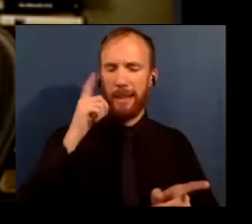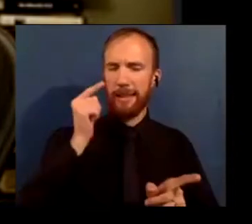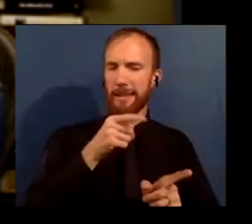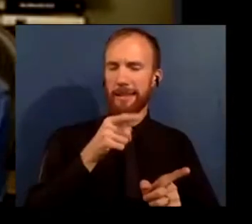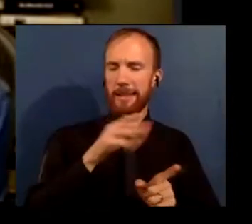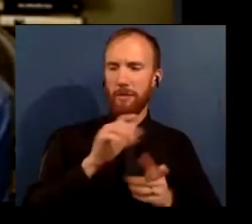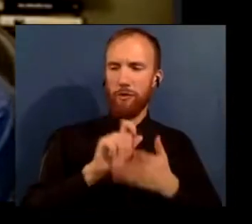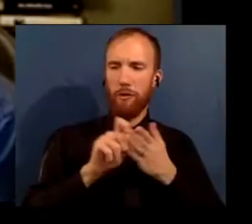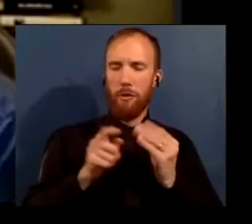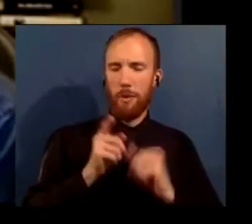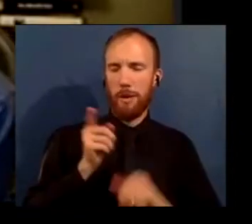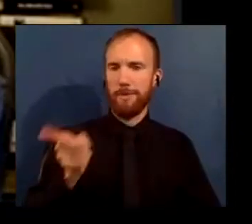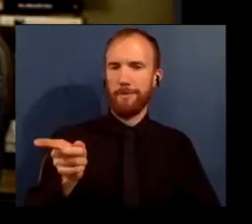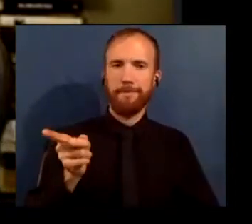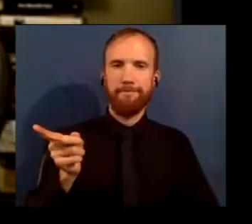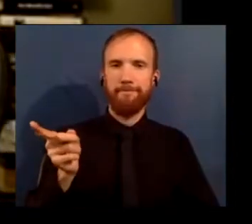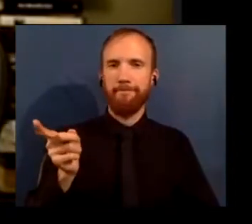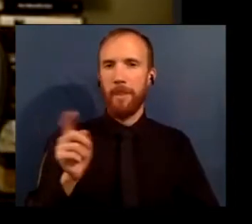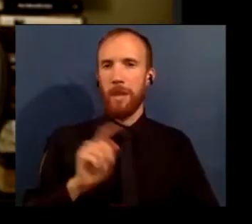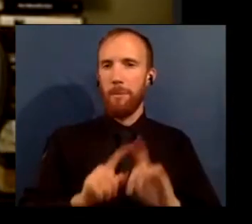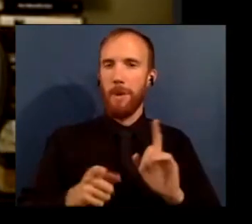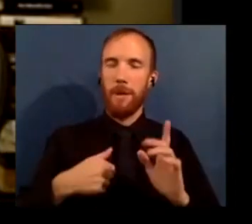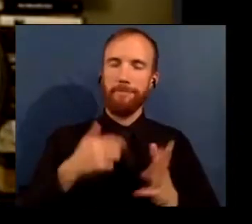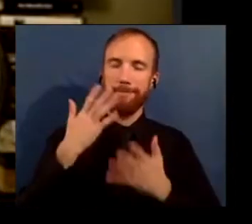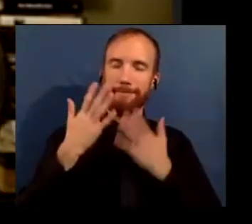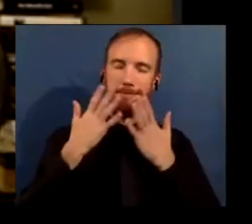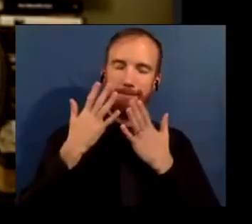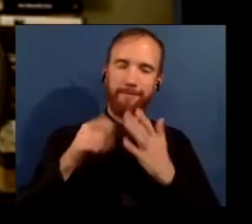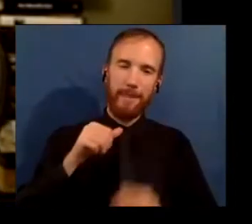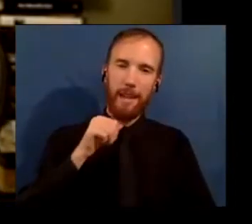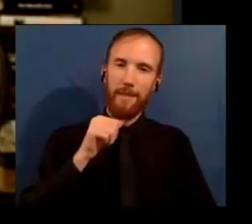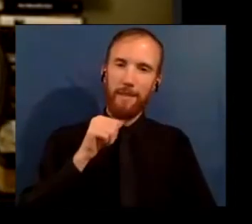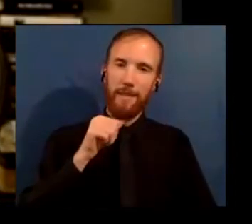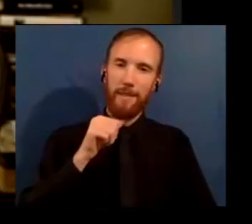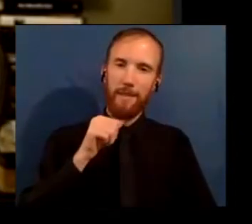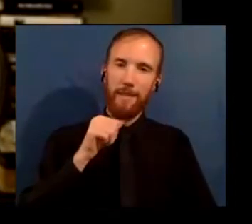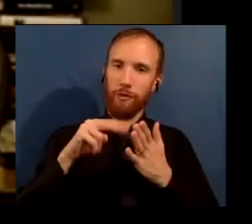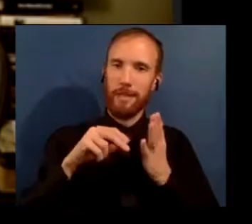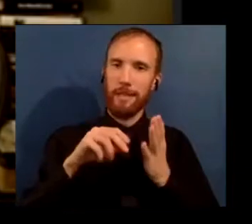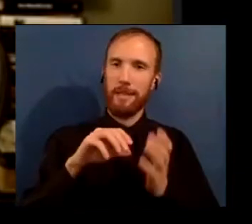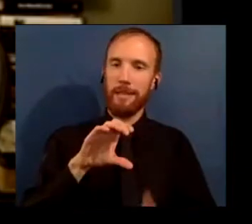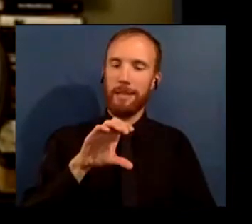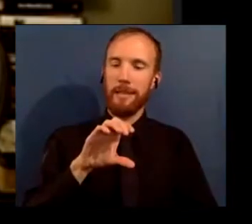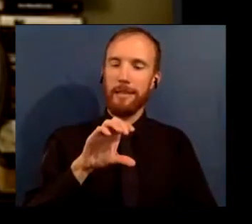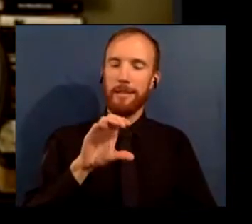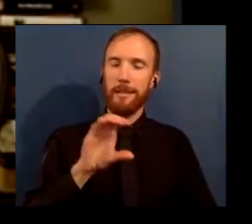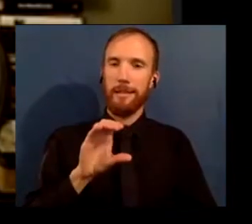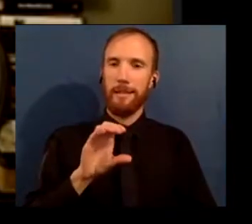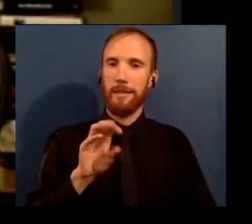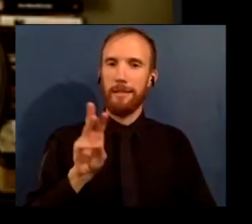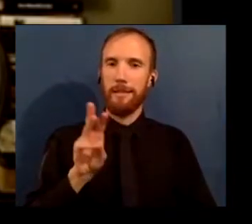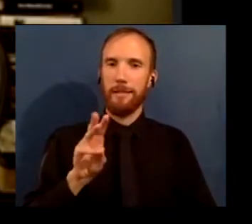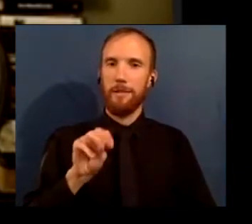But I'm embarrassed to say I have not read C. Wright Mills, but I have seen the picture of C. Wright Mills with his